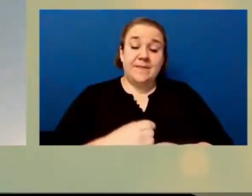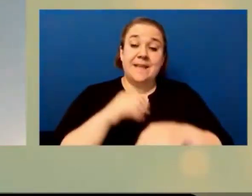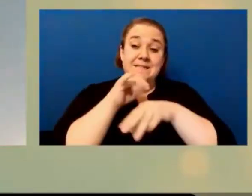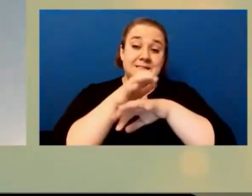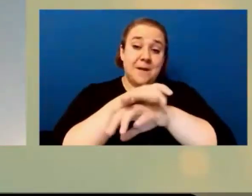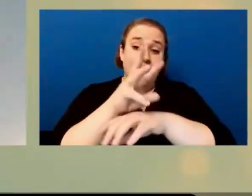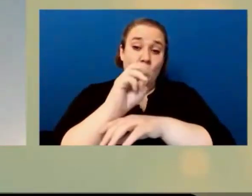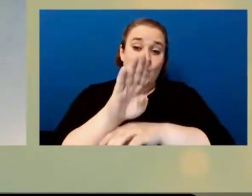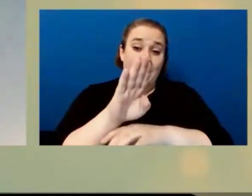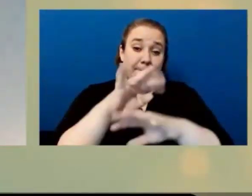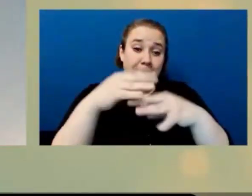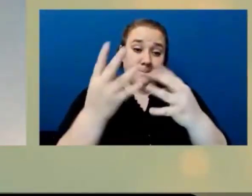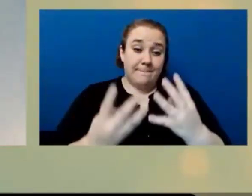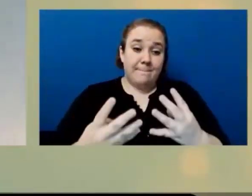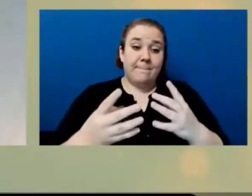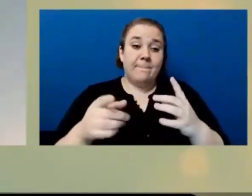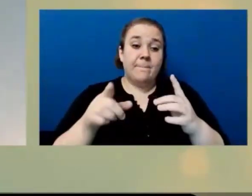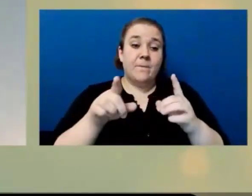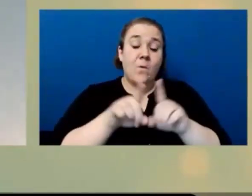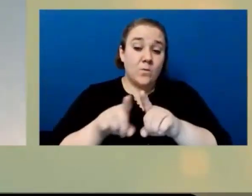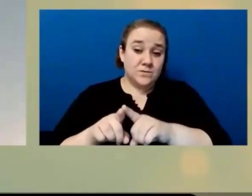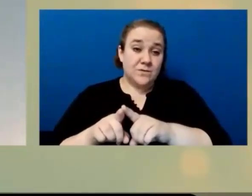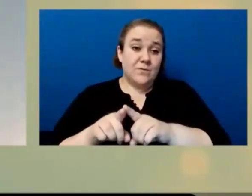sticky, and sometimes they are terrible.